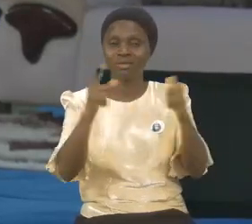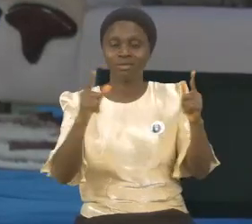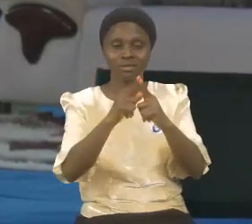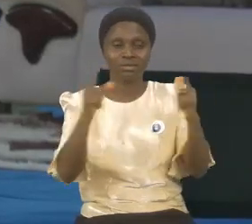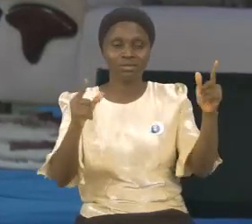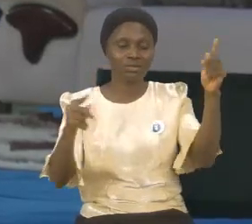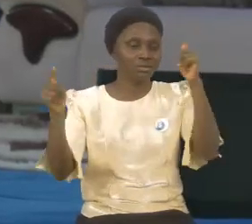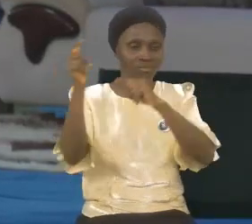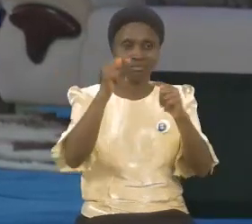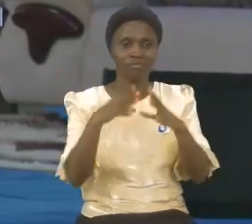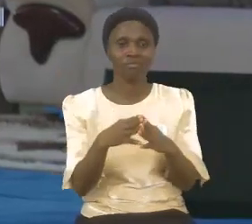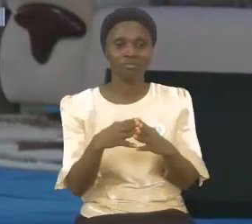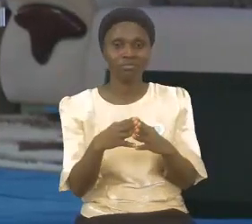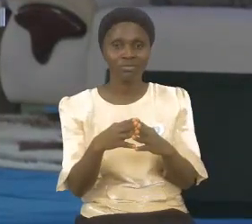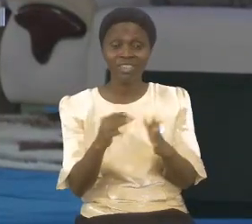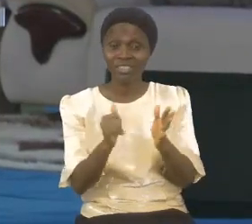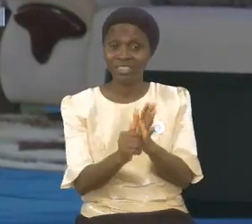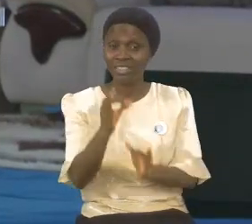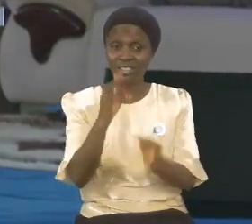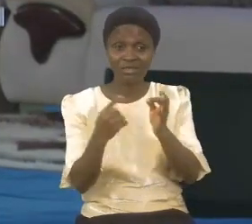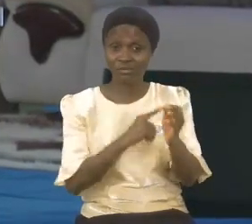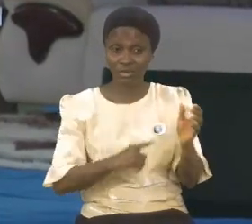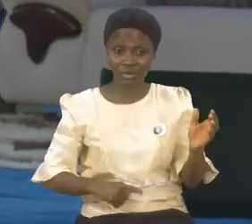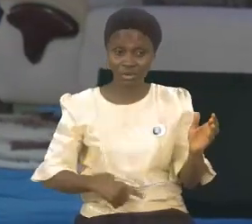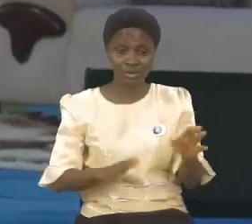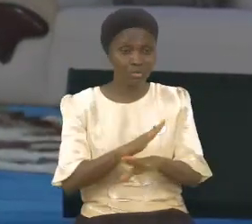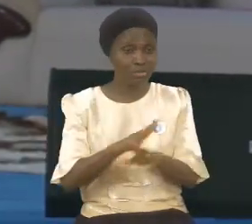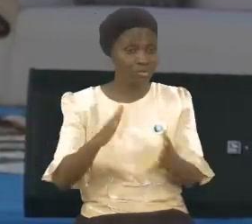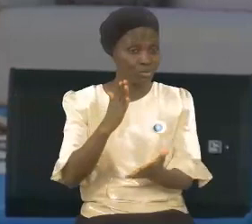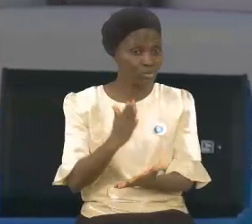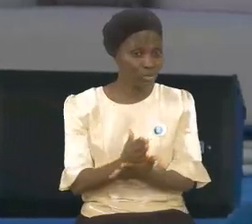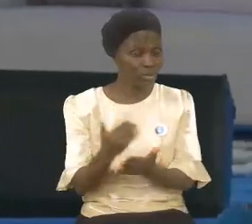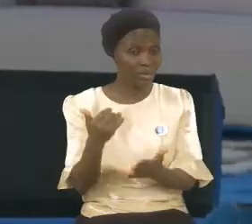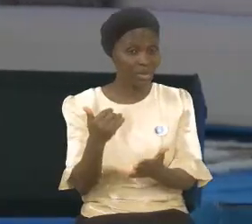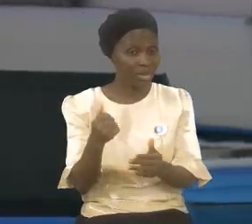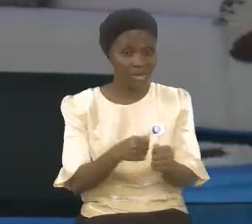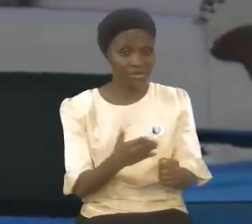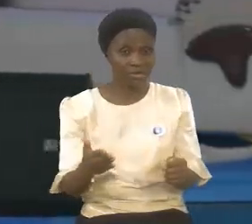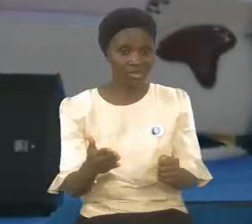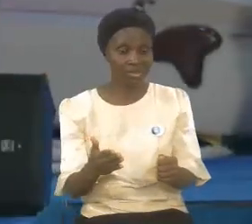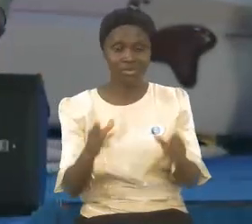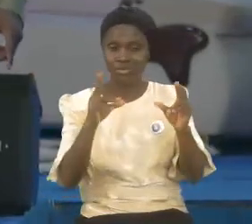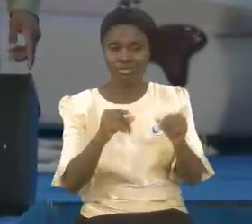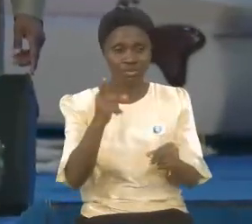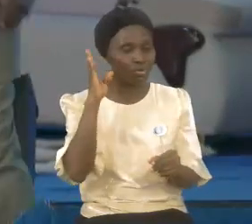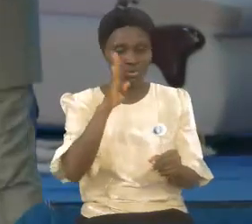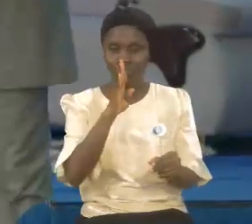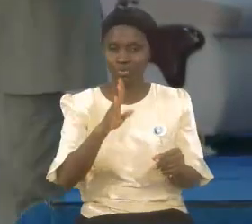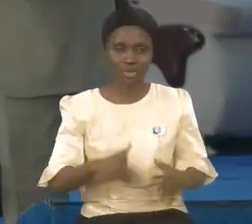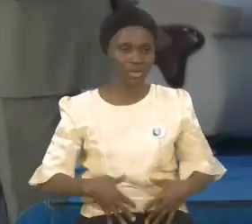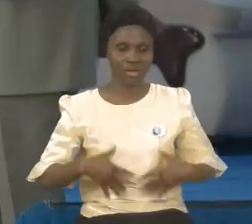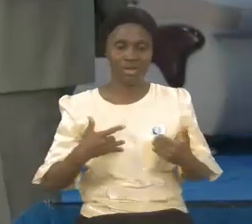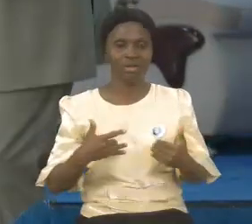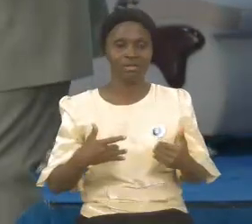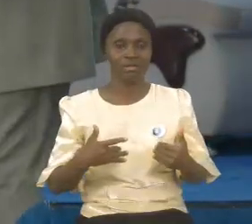the Lord did not stop everything, there'll be no one alive. But remember, we're